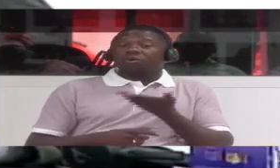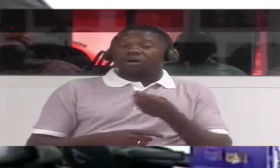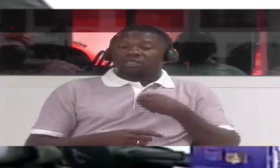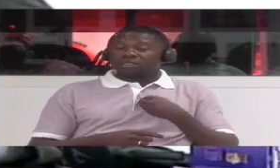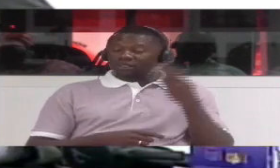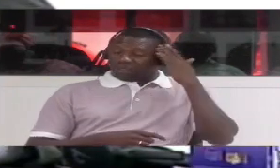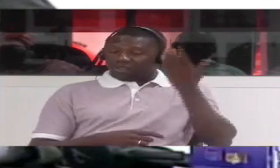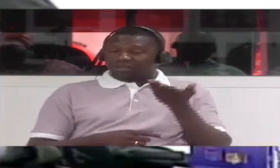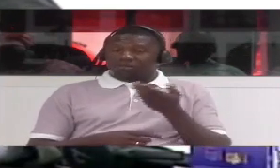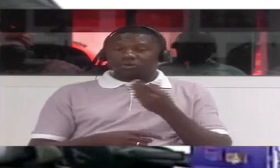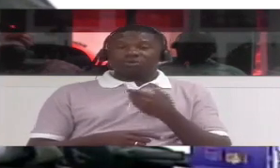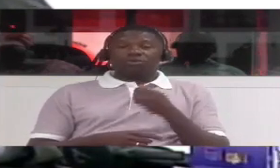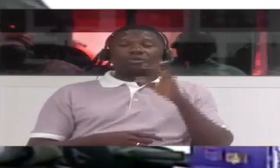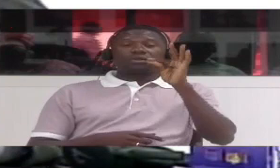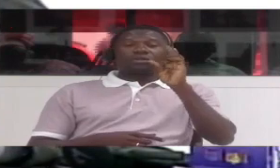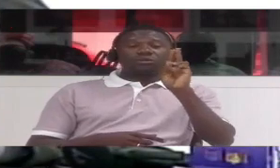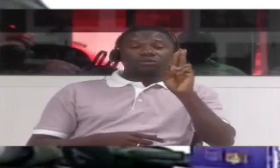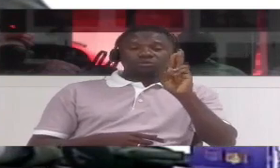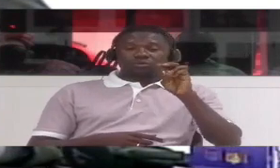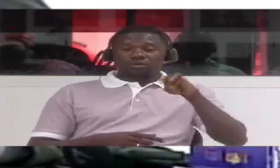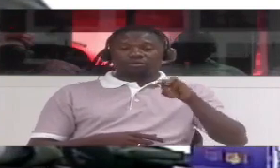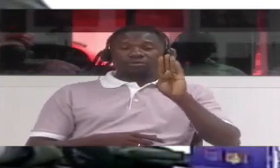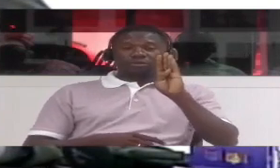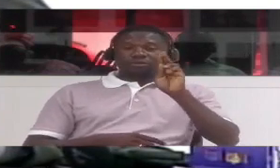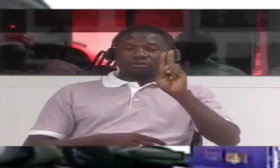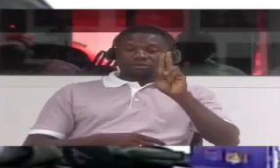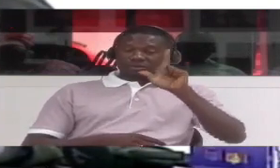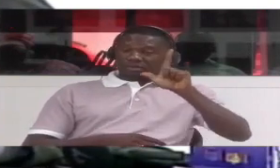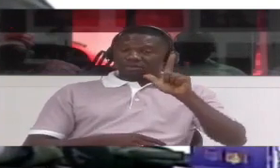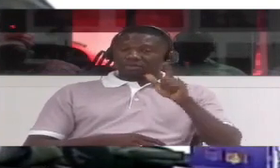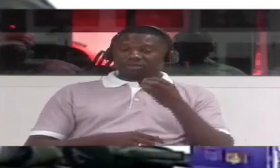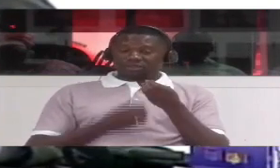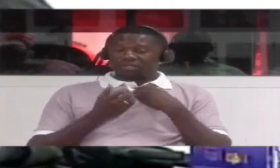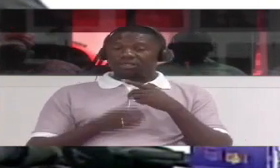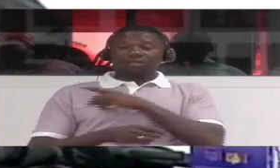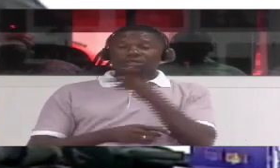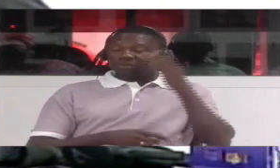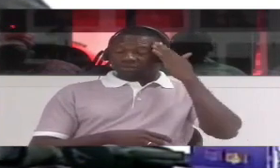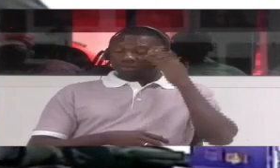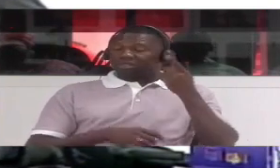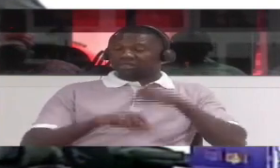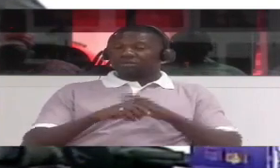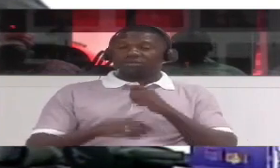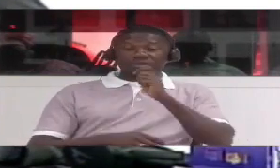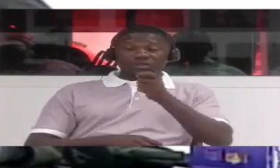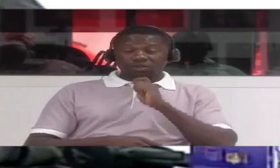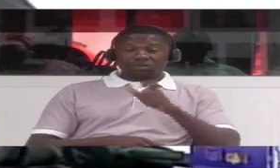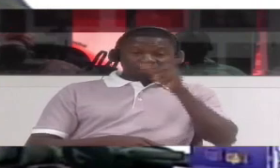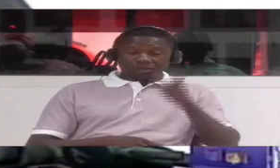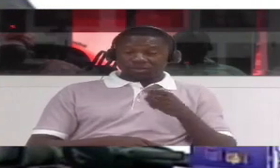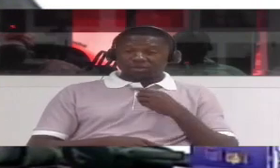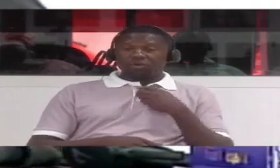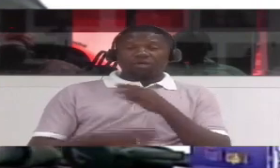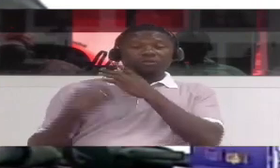said that they knew at the time the journalists who are responsible for sending out government